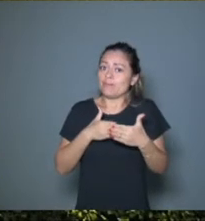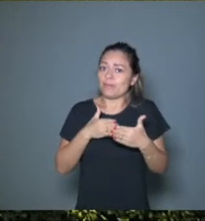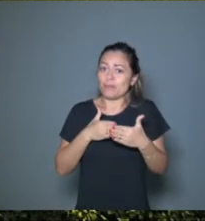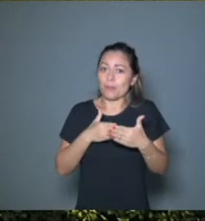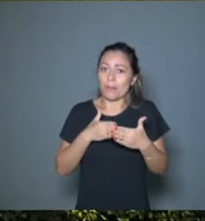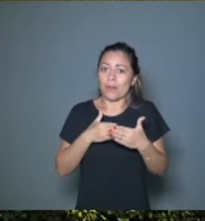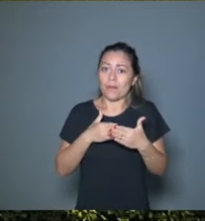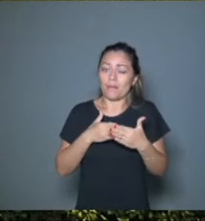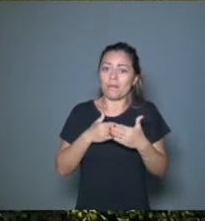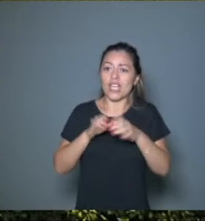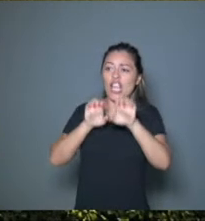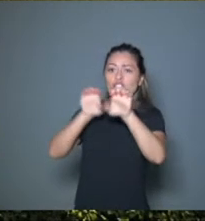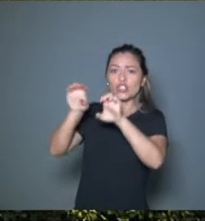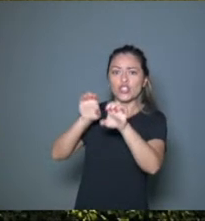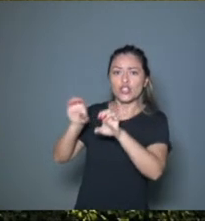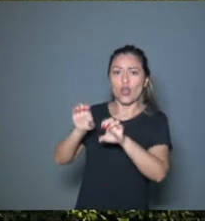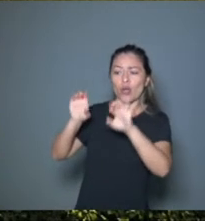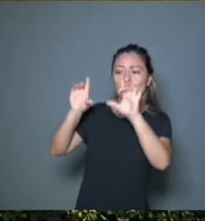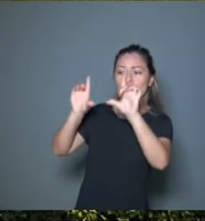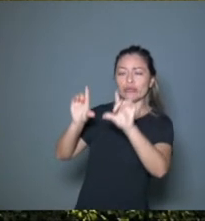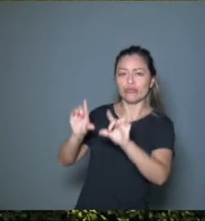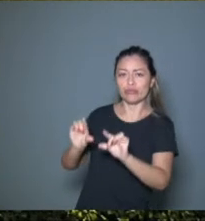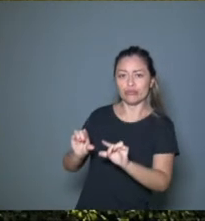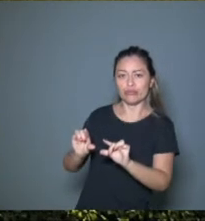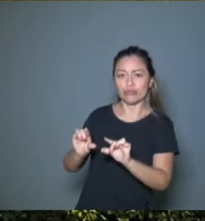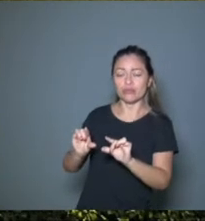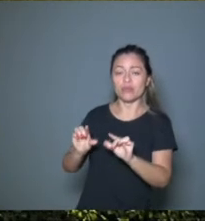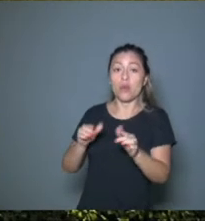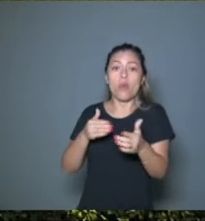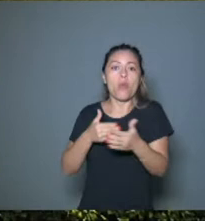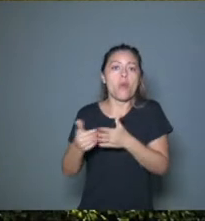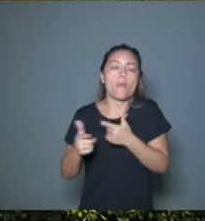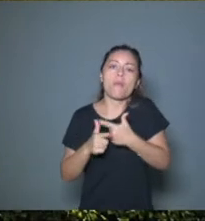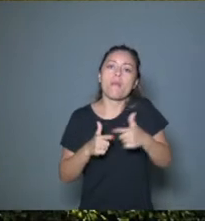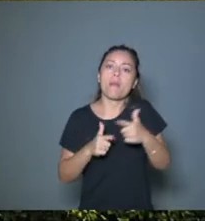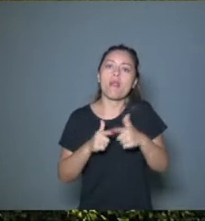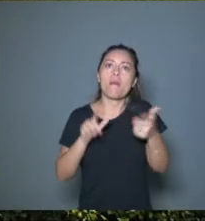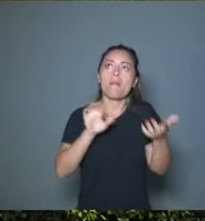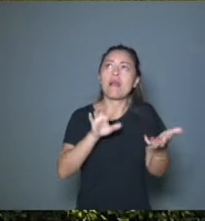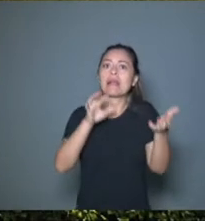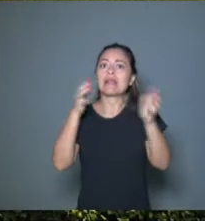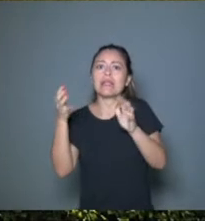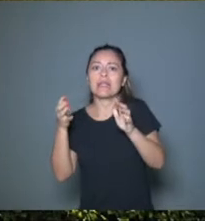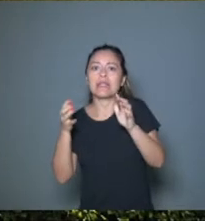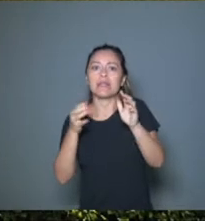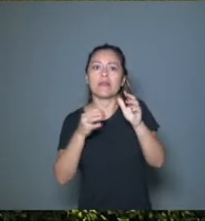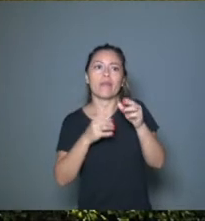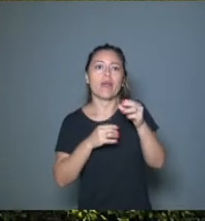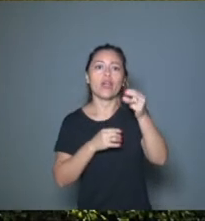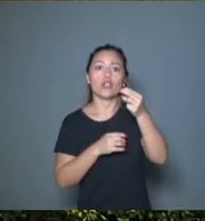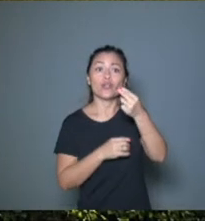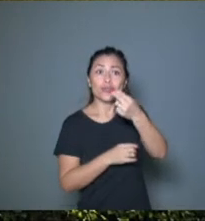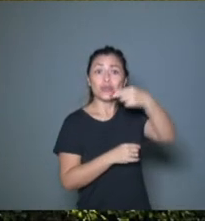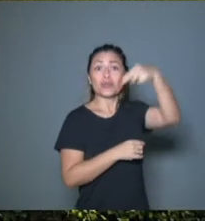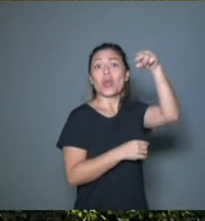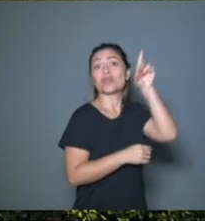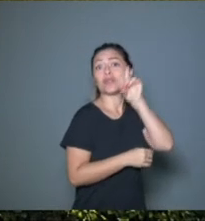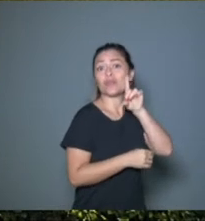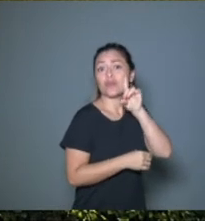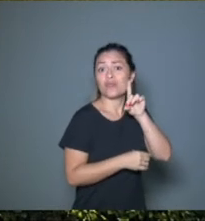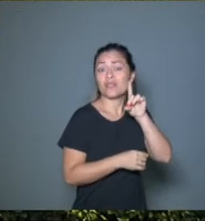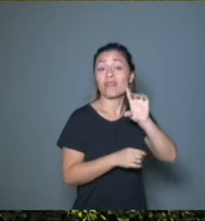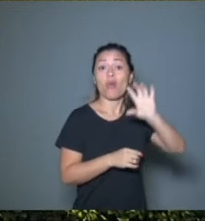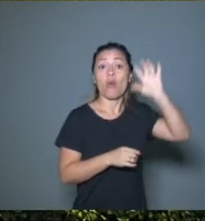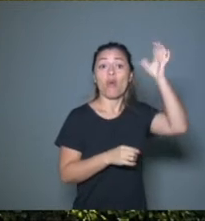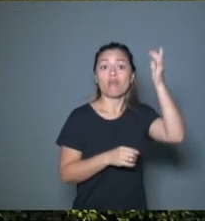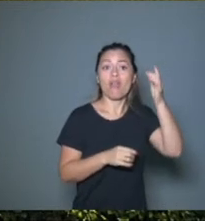is limited. All the stocks are low. So if there's any climate problem in the United States and